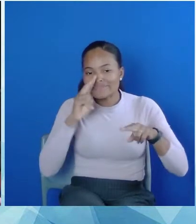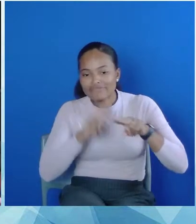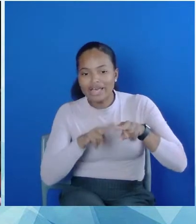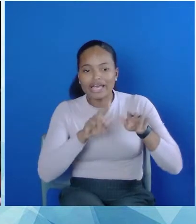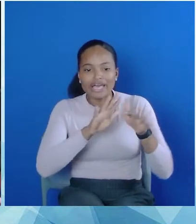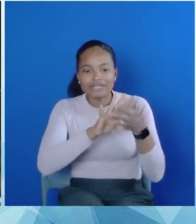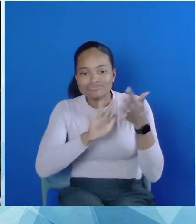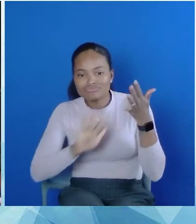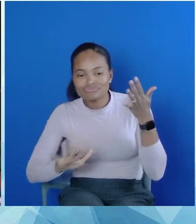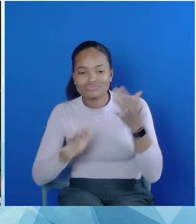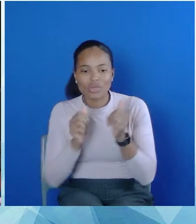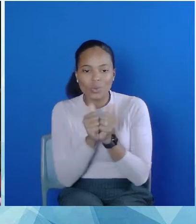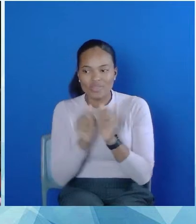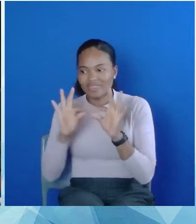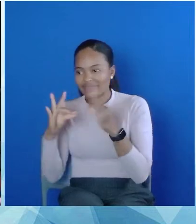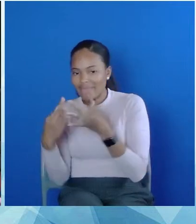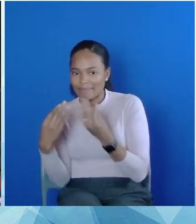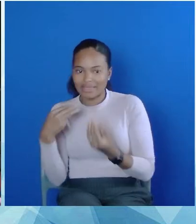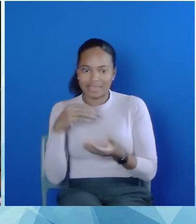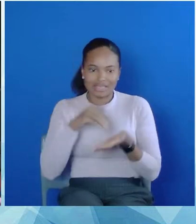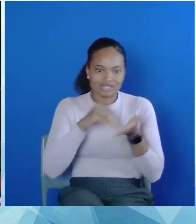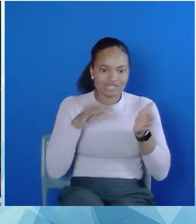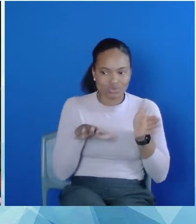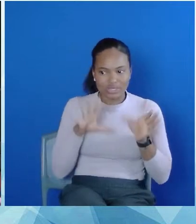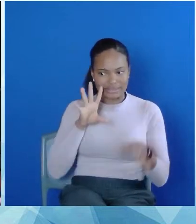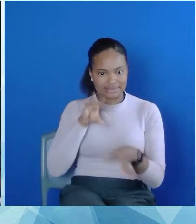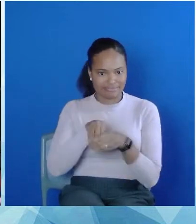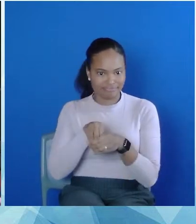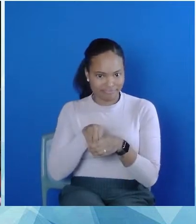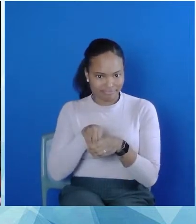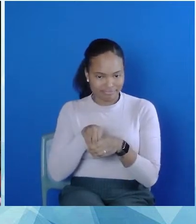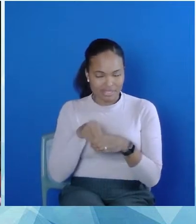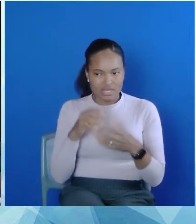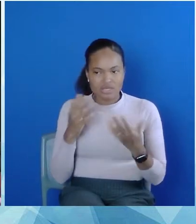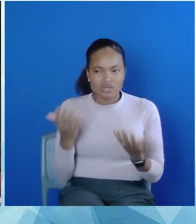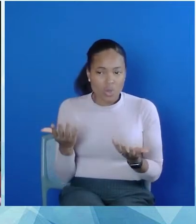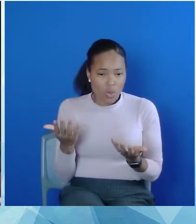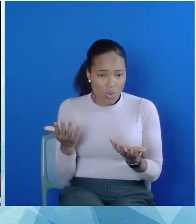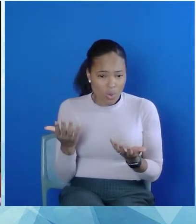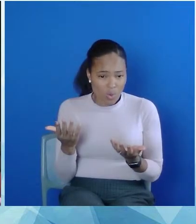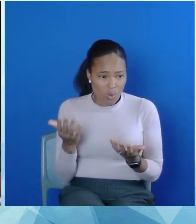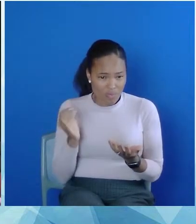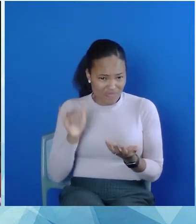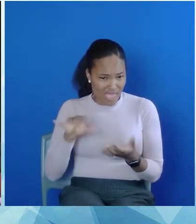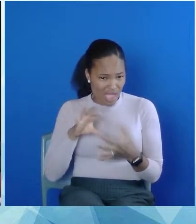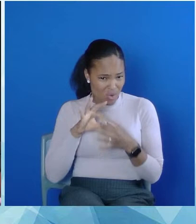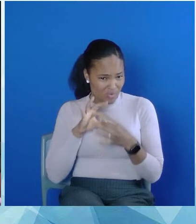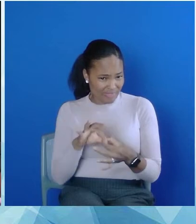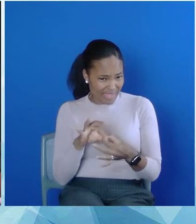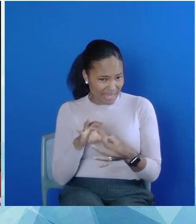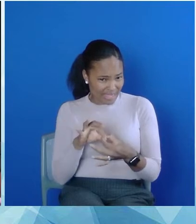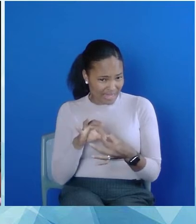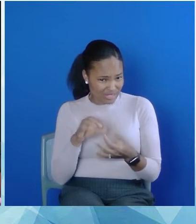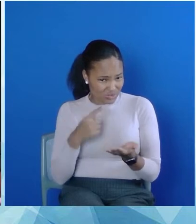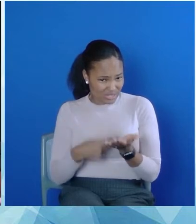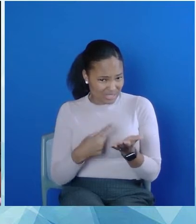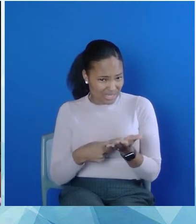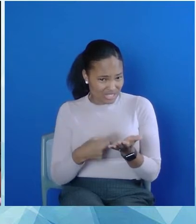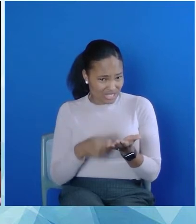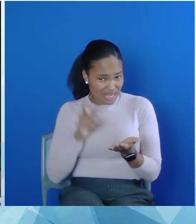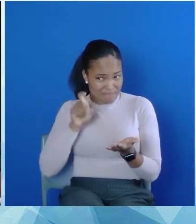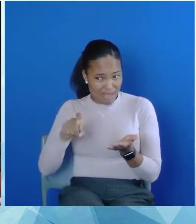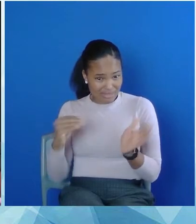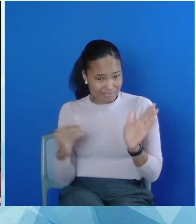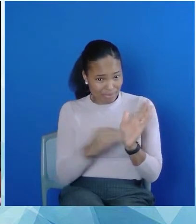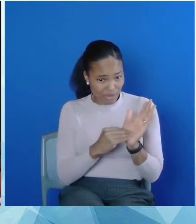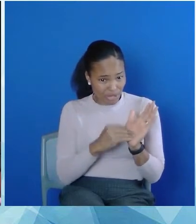and students. They engage with the school in that activity. So is that sort of related to what we're talking about here? Do we need to put it in policy? Should